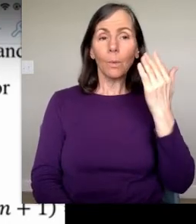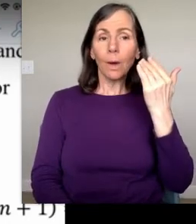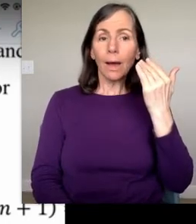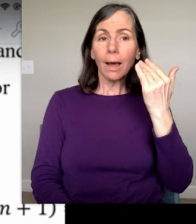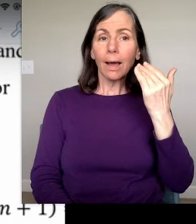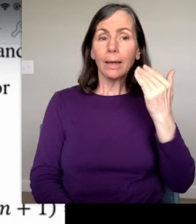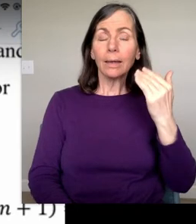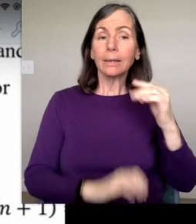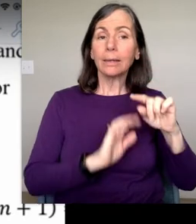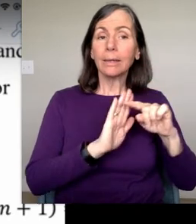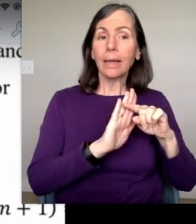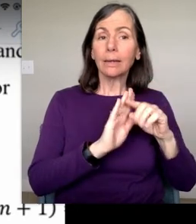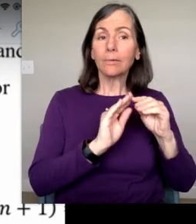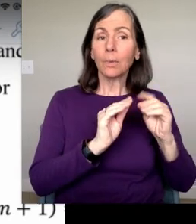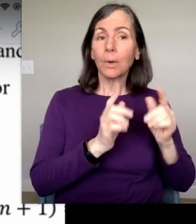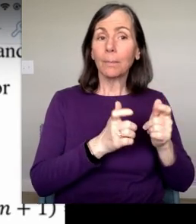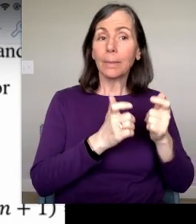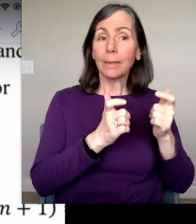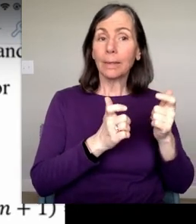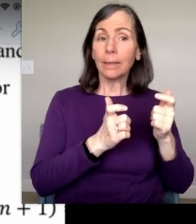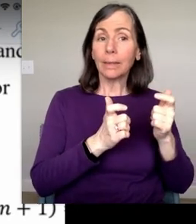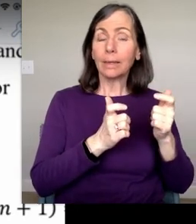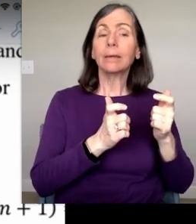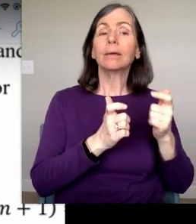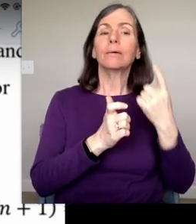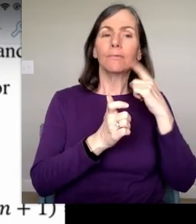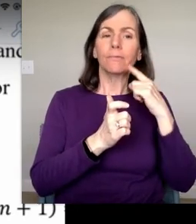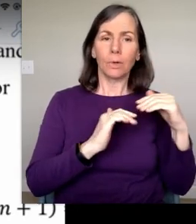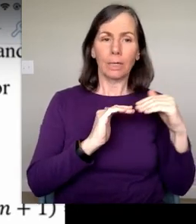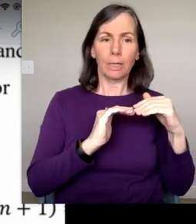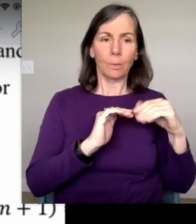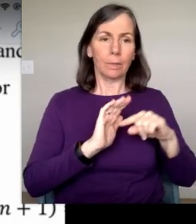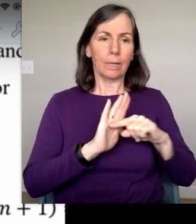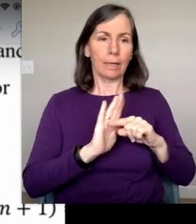be bigger to add to negative 5x.